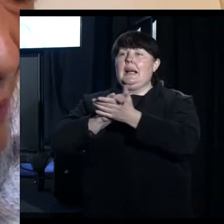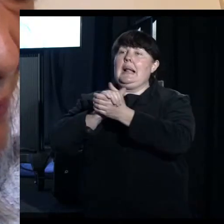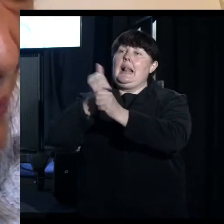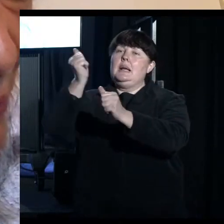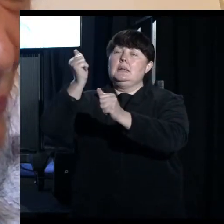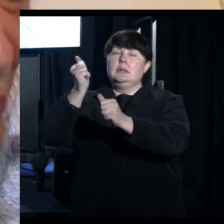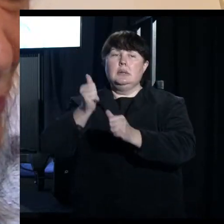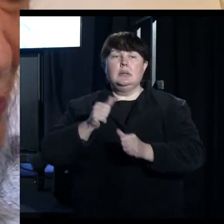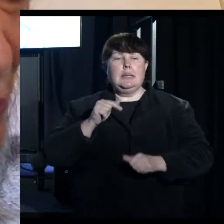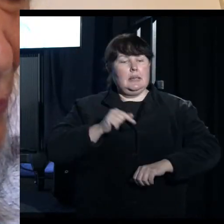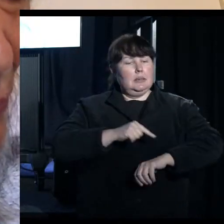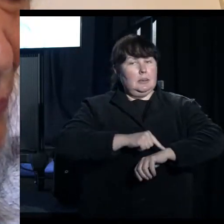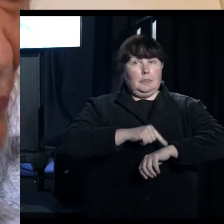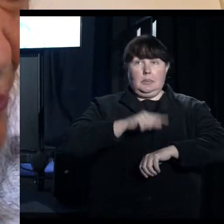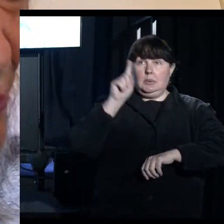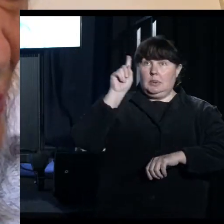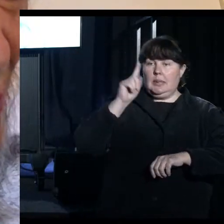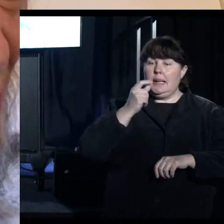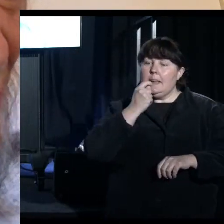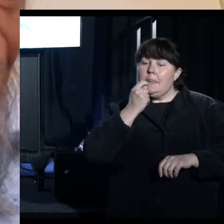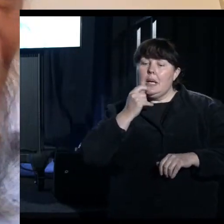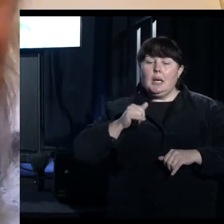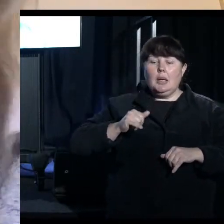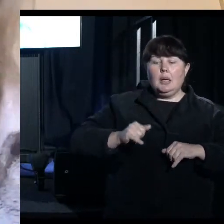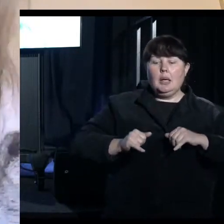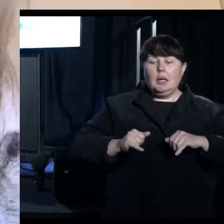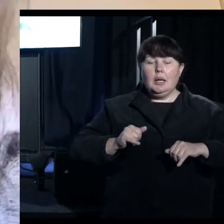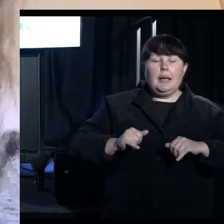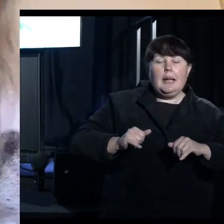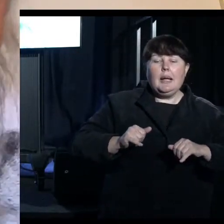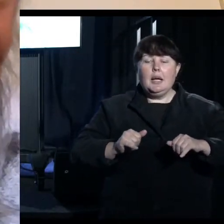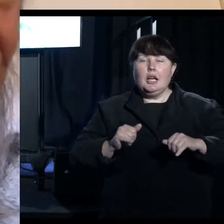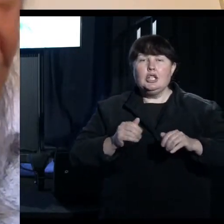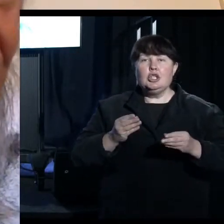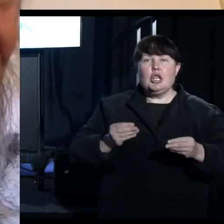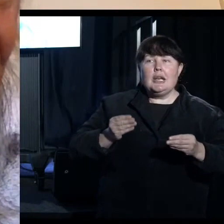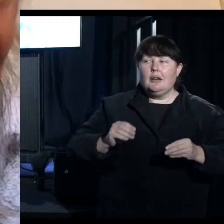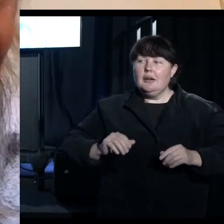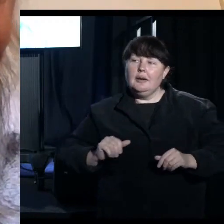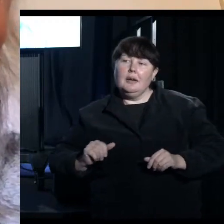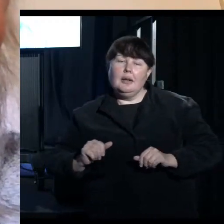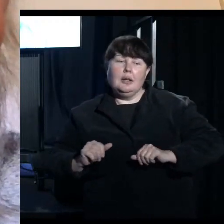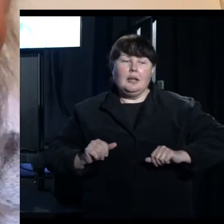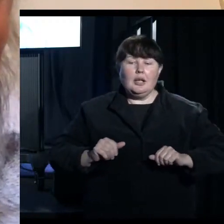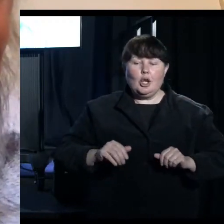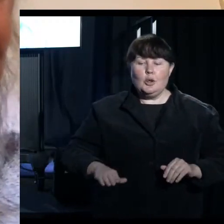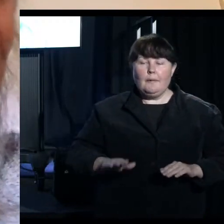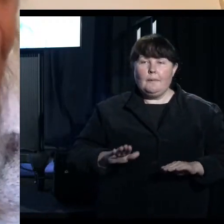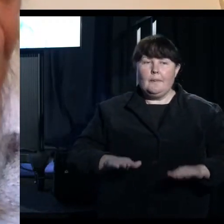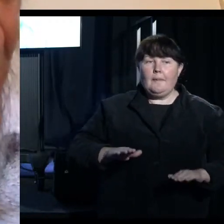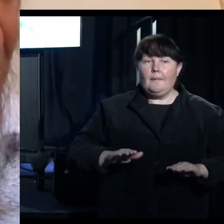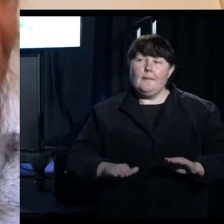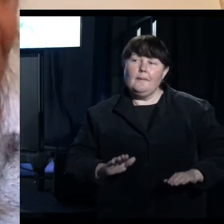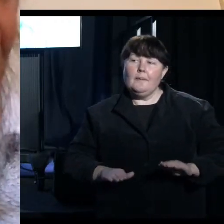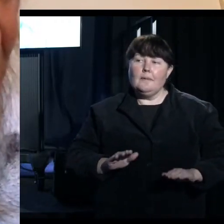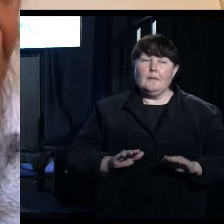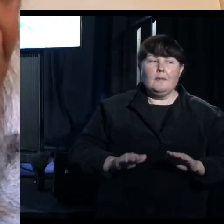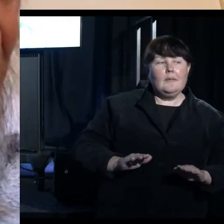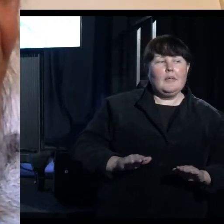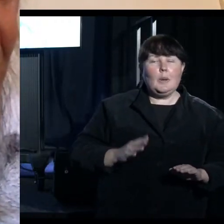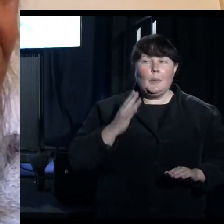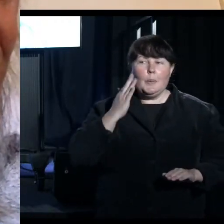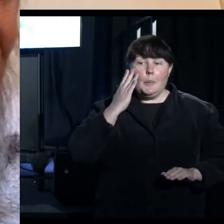limber tapping with our toes. This is when poetry invents new smiles